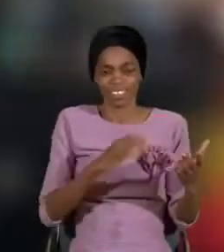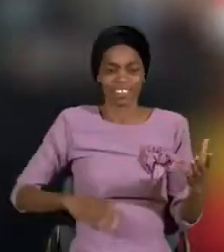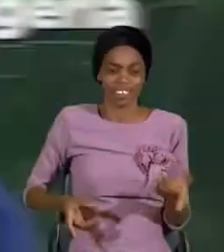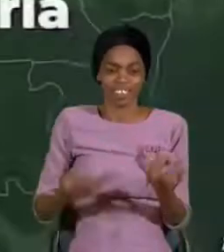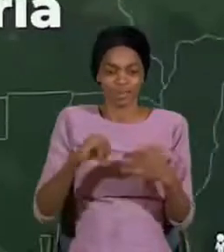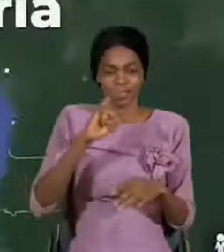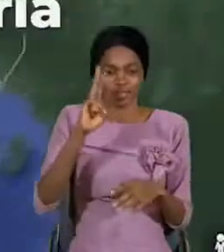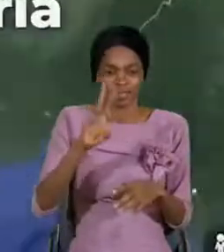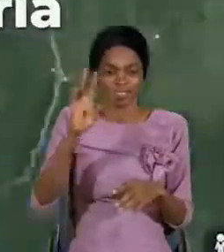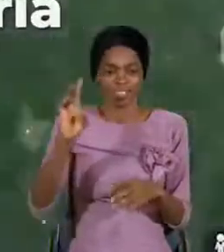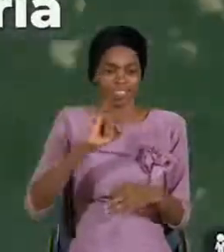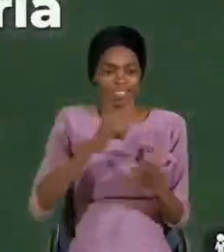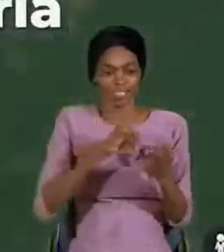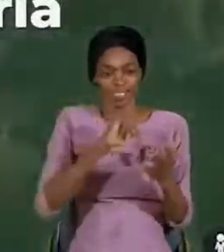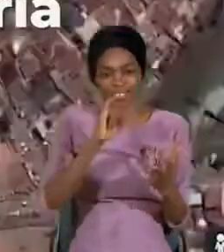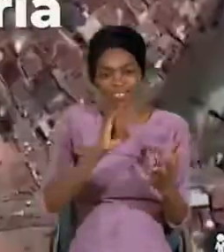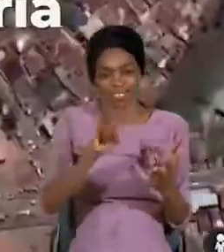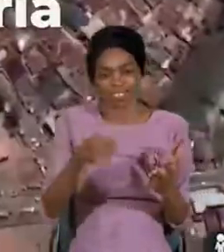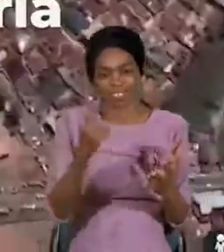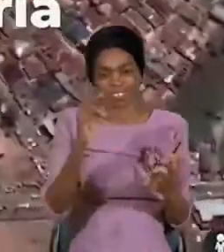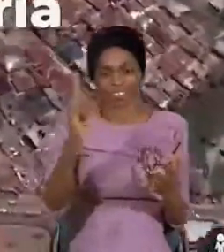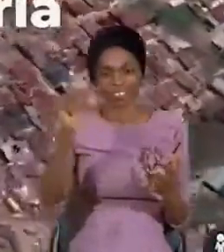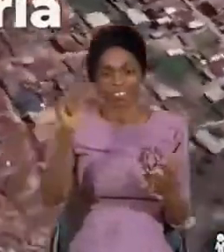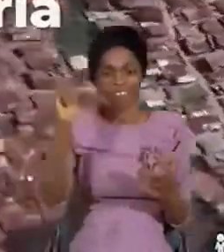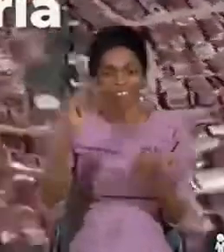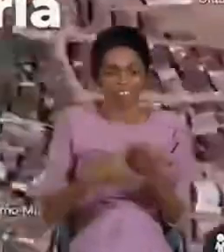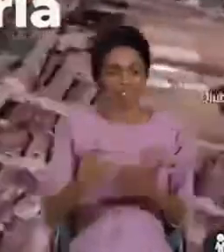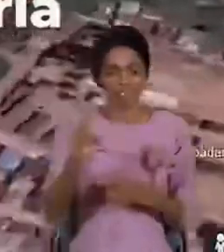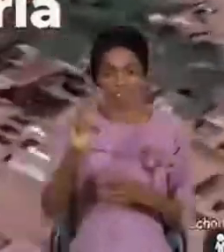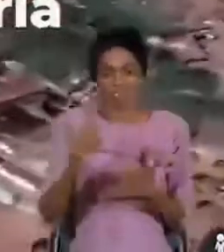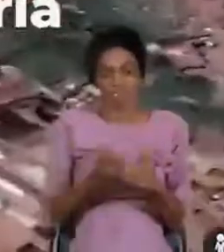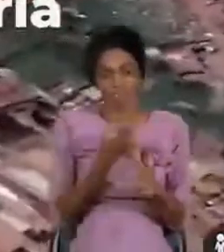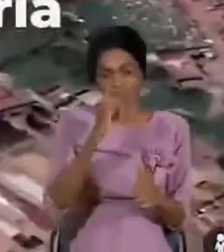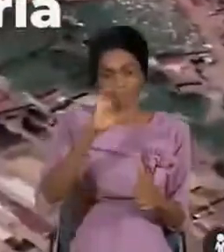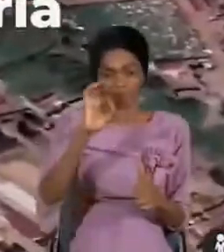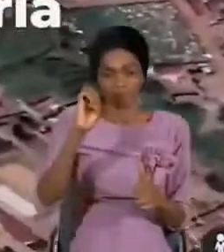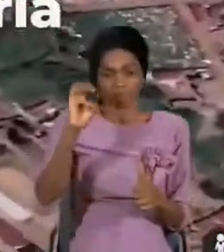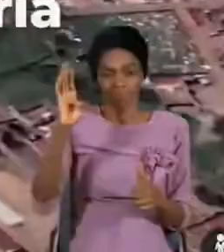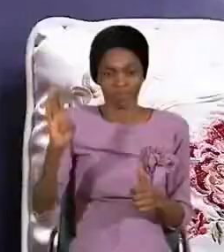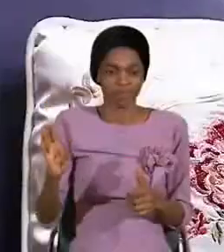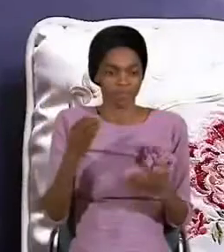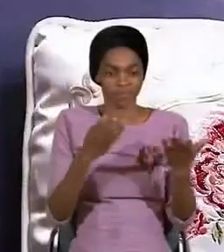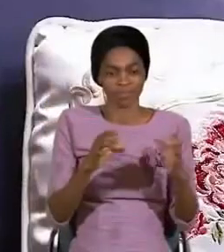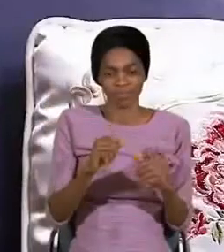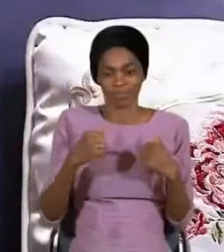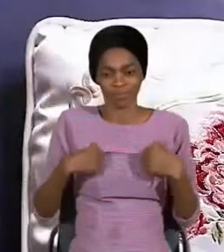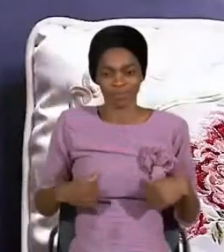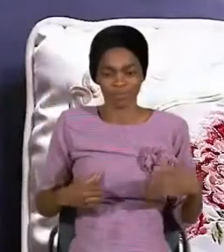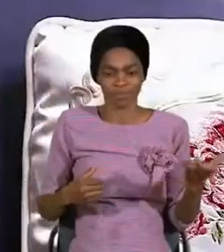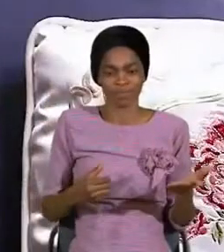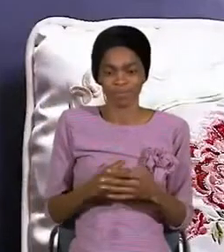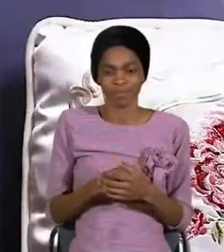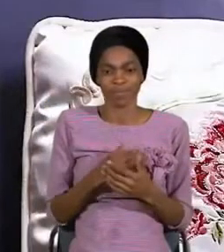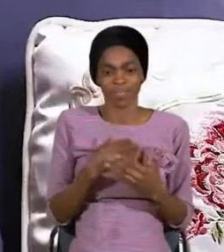of February. Venue shall be CAC Grammar School at Peniunire here in the city of Ibadan. We thank God that it is